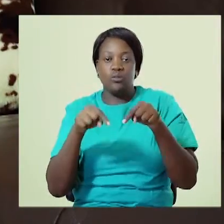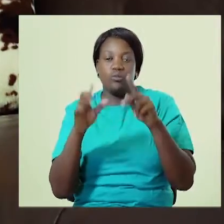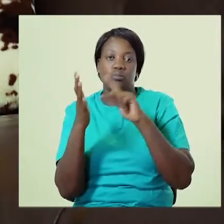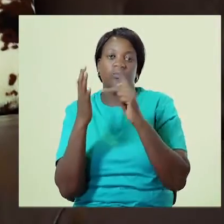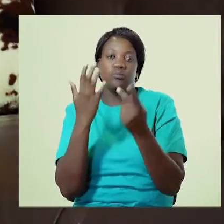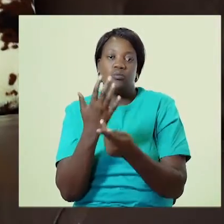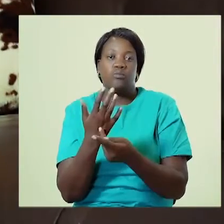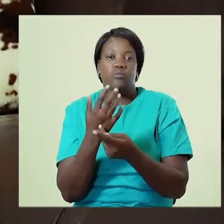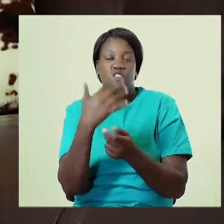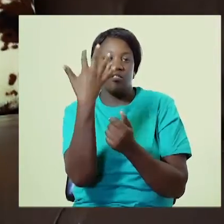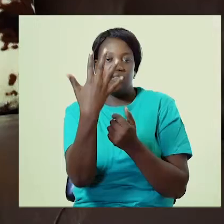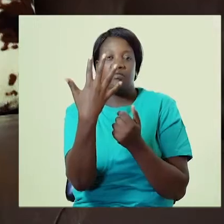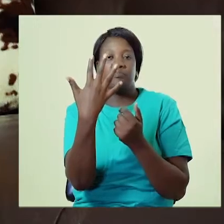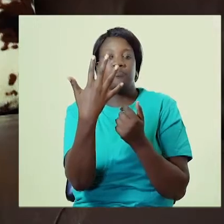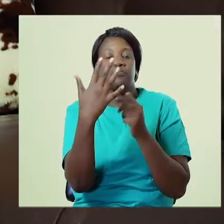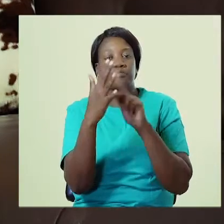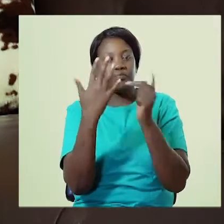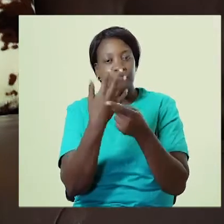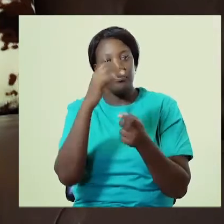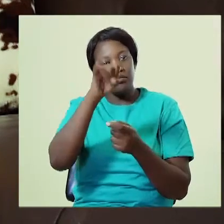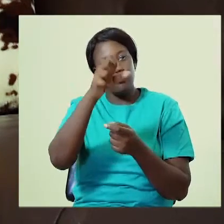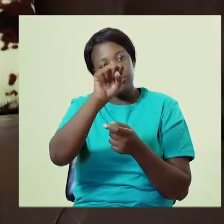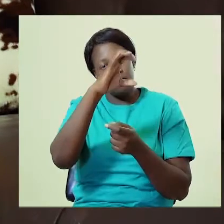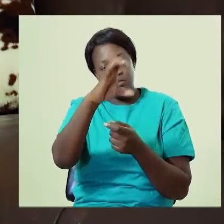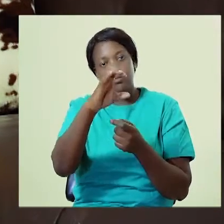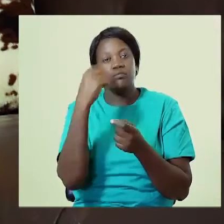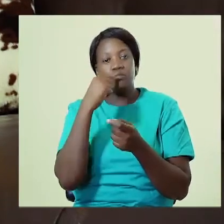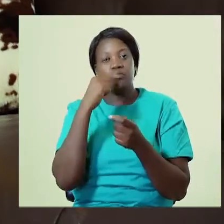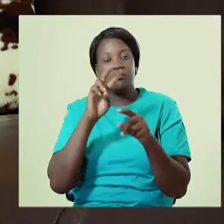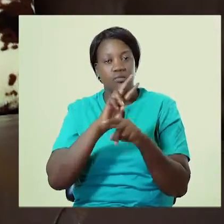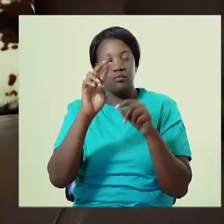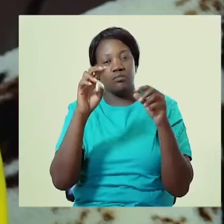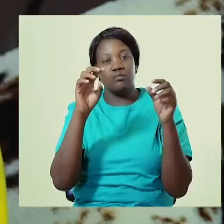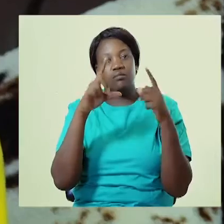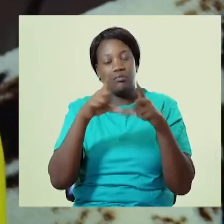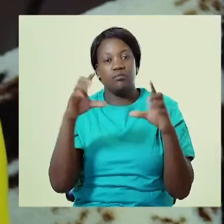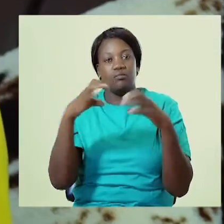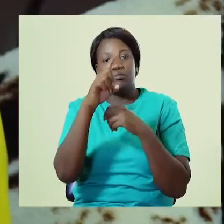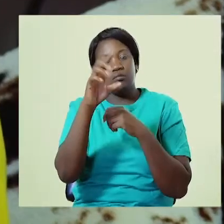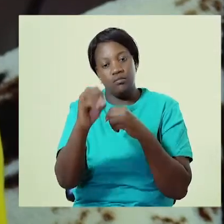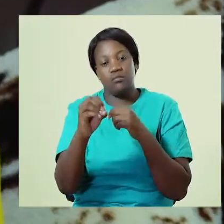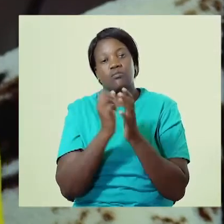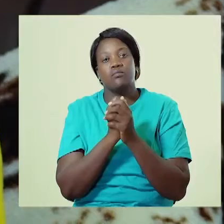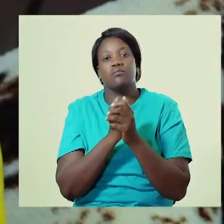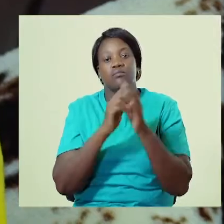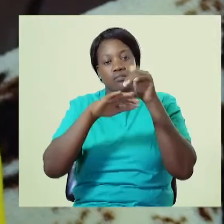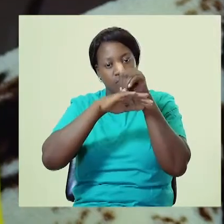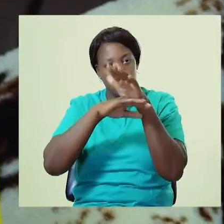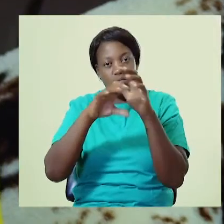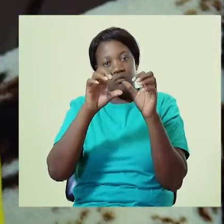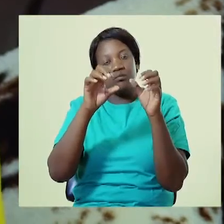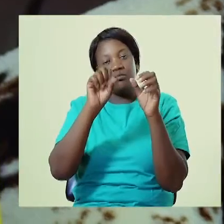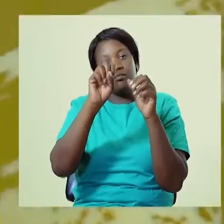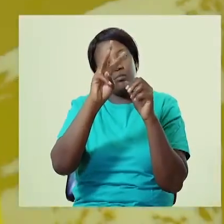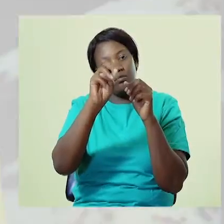program in our 5-part series for JSC English Second Language in Grade 10. Please participate in our SMS